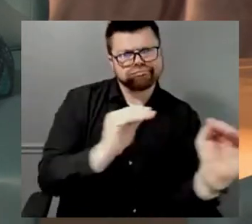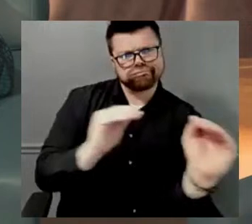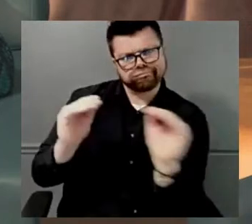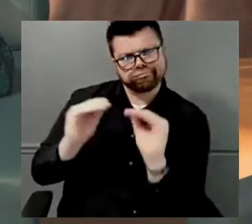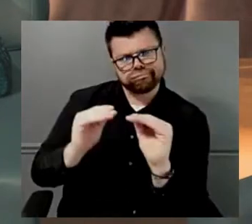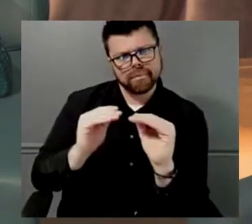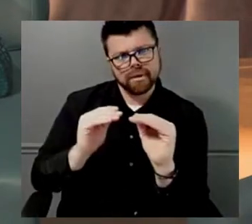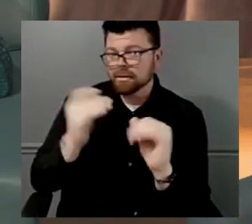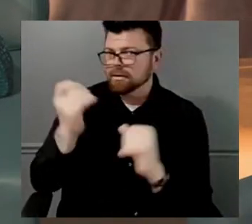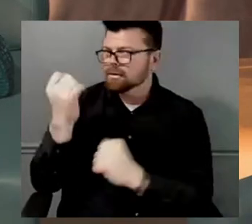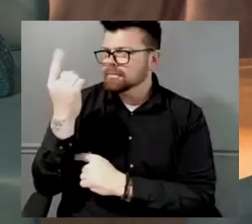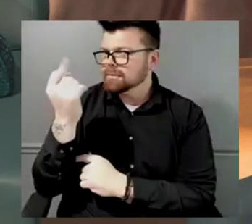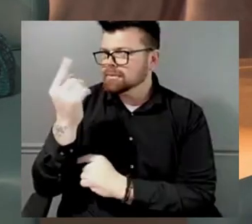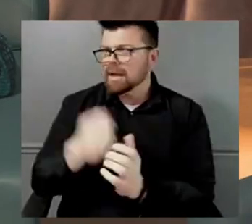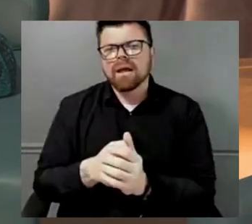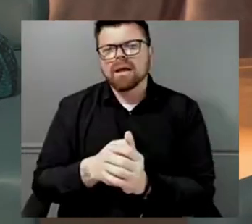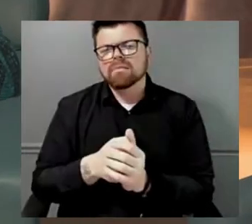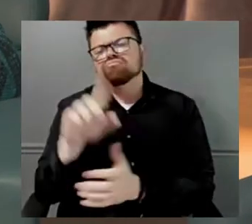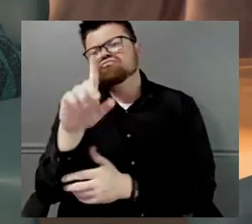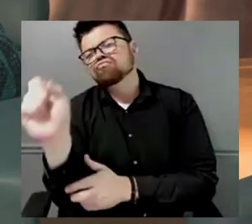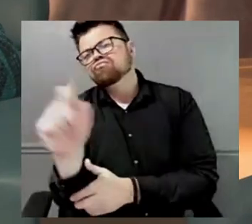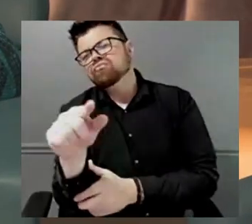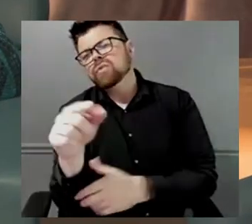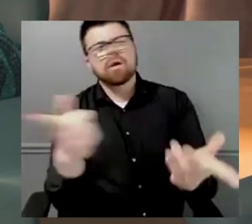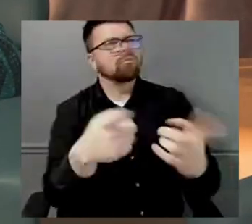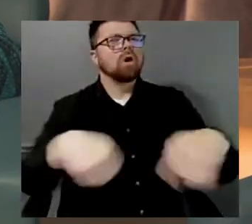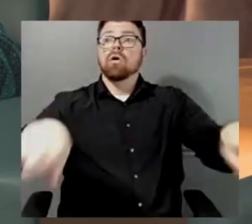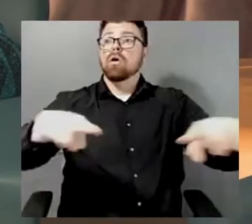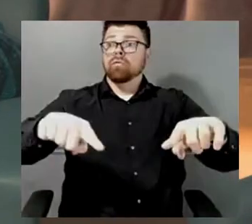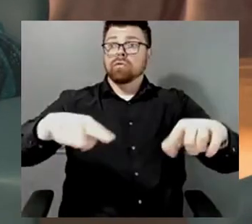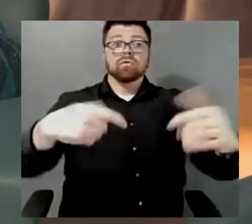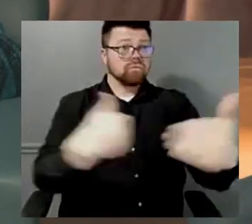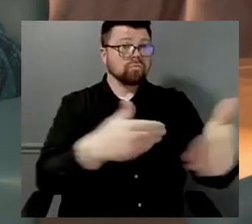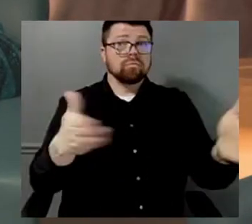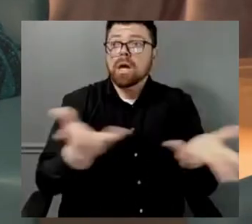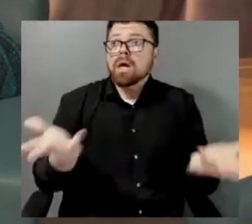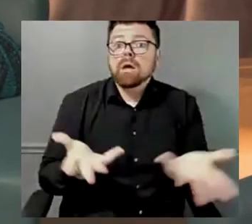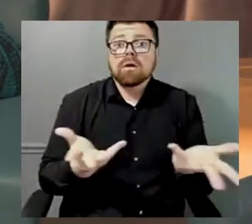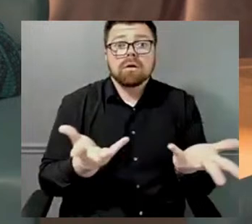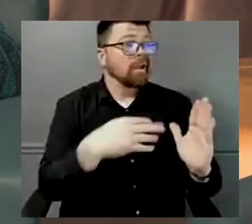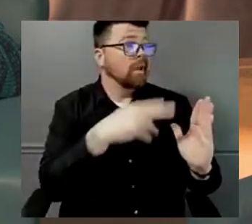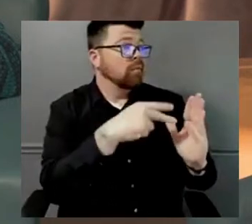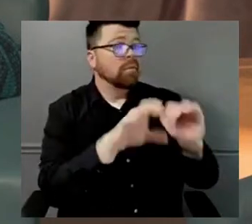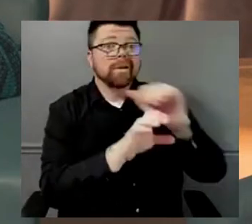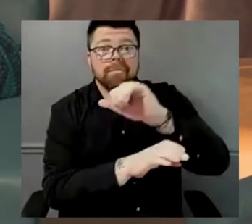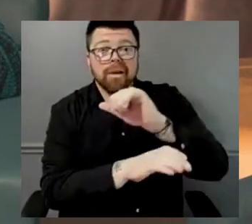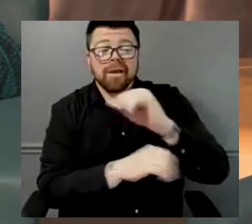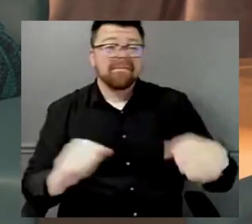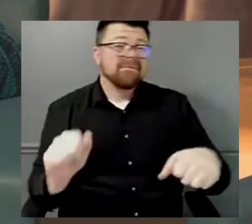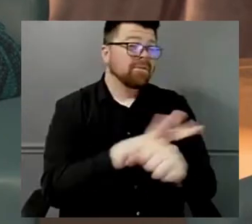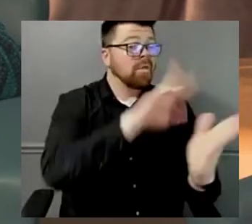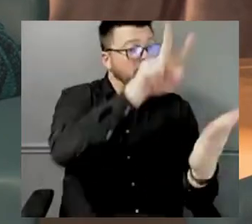But how many of you in this room have read the Constitution cover to cover?